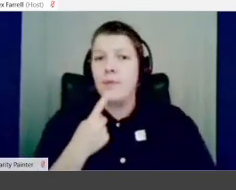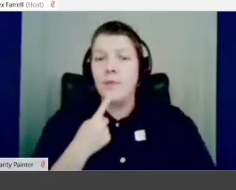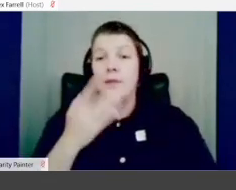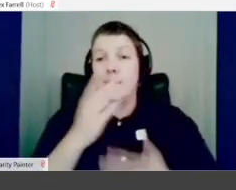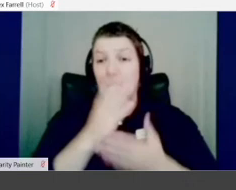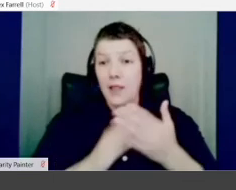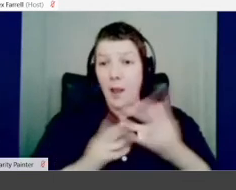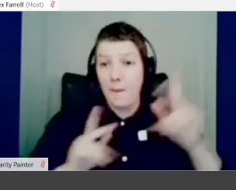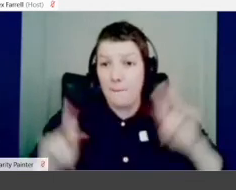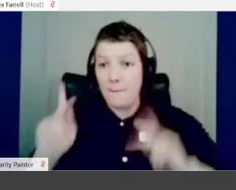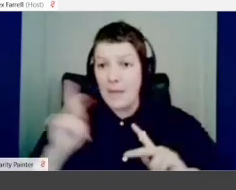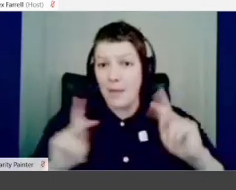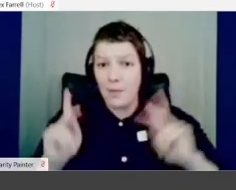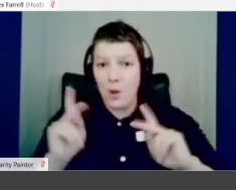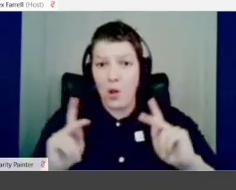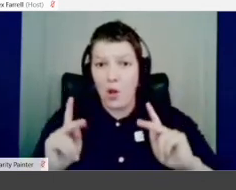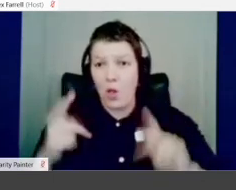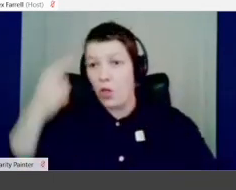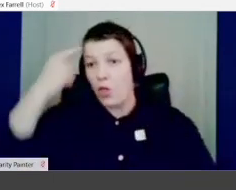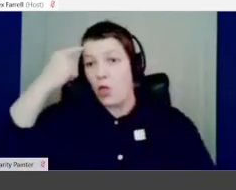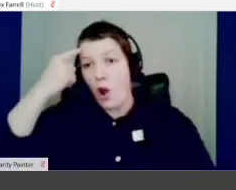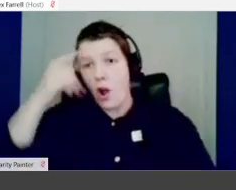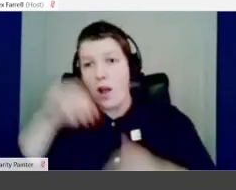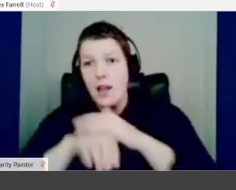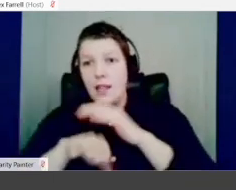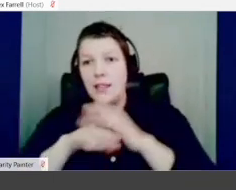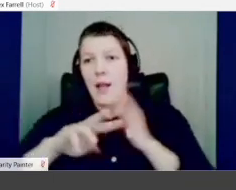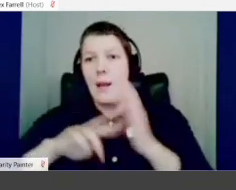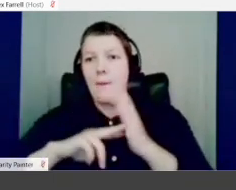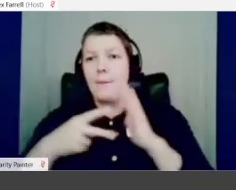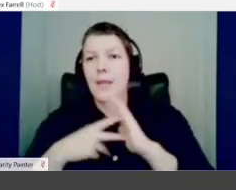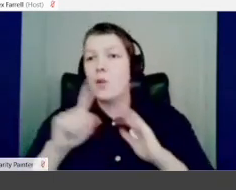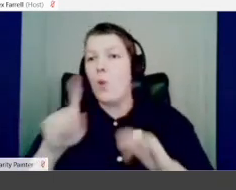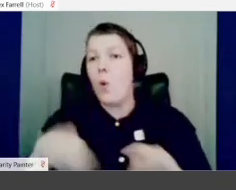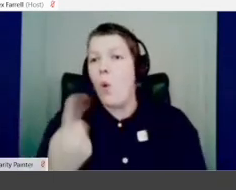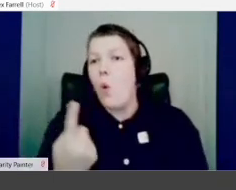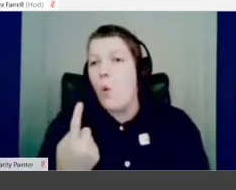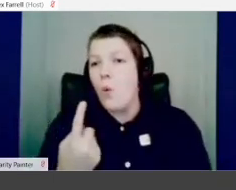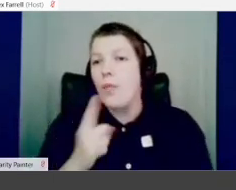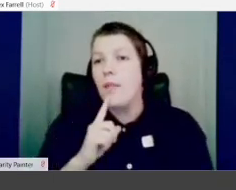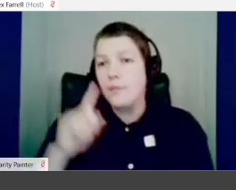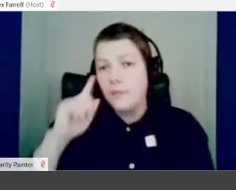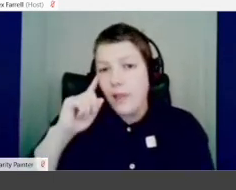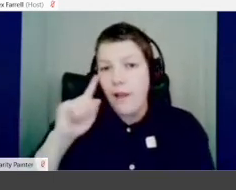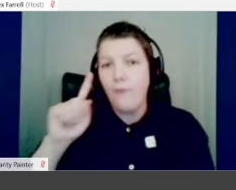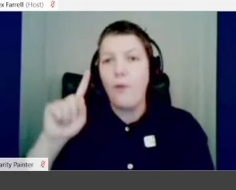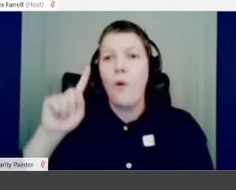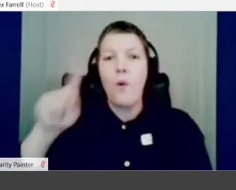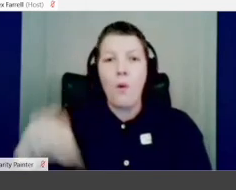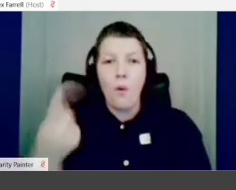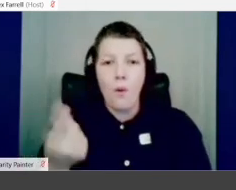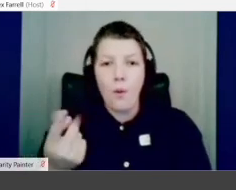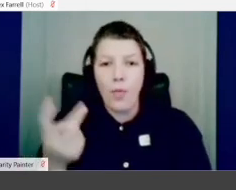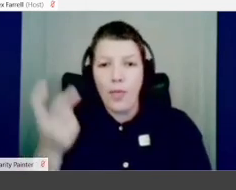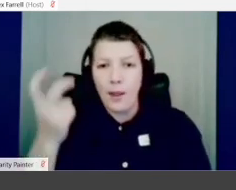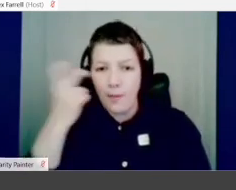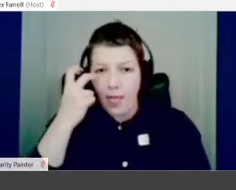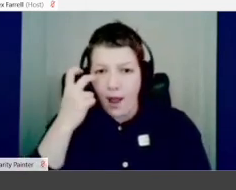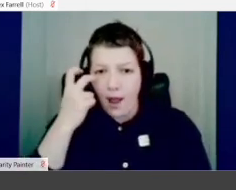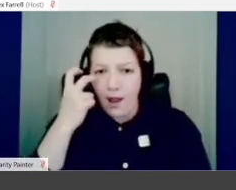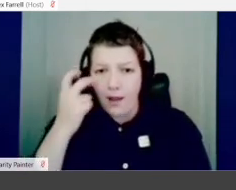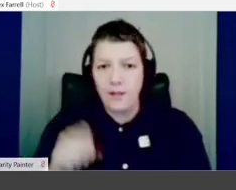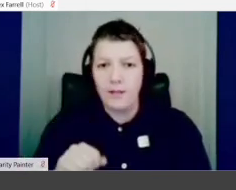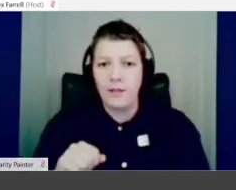think about, right, hearing impaired or vision lost or a physical something, right? But it's